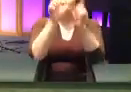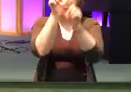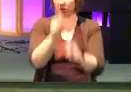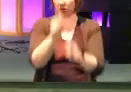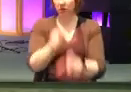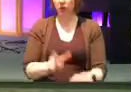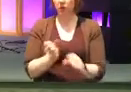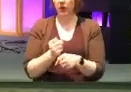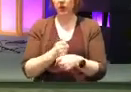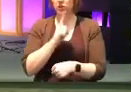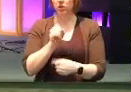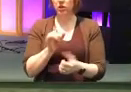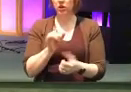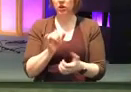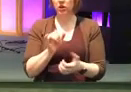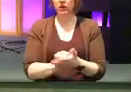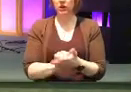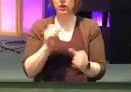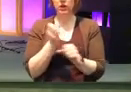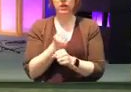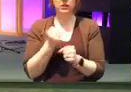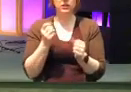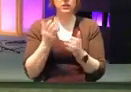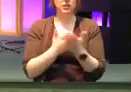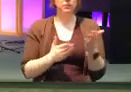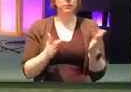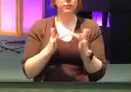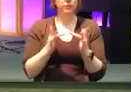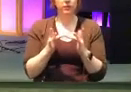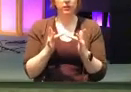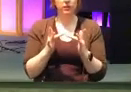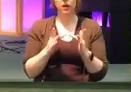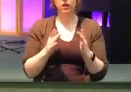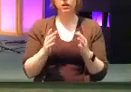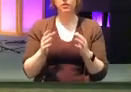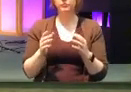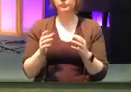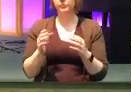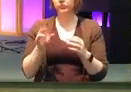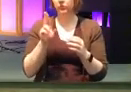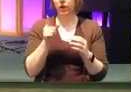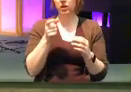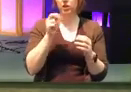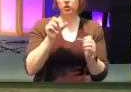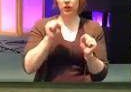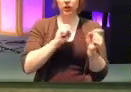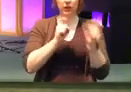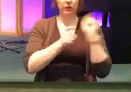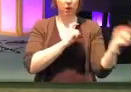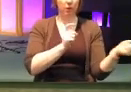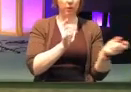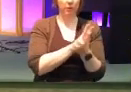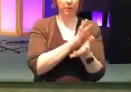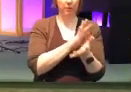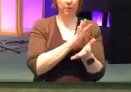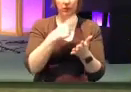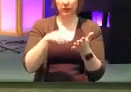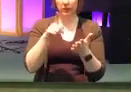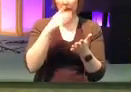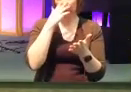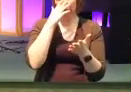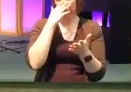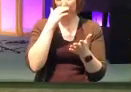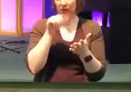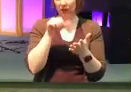sure that we get someone in contact with you. So ushers, you can go bring the fellowship registers and just pass those out if they have not already begun yet. And